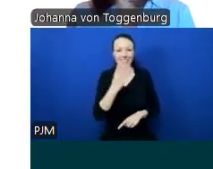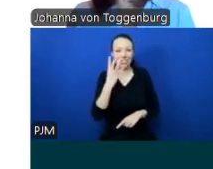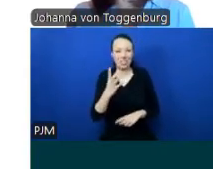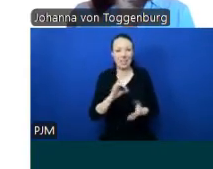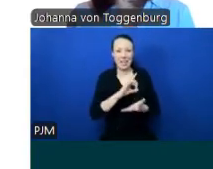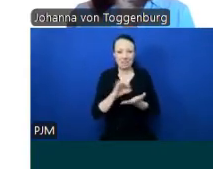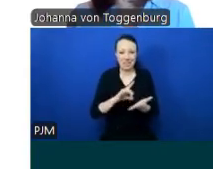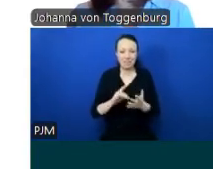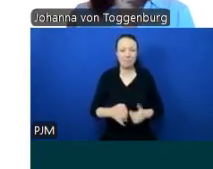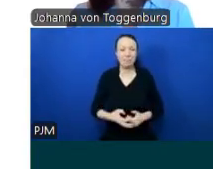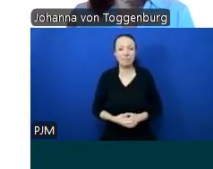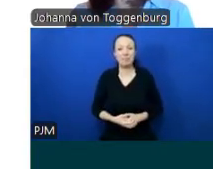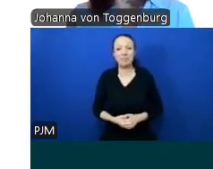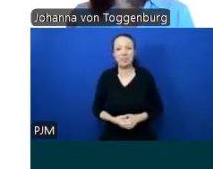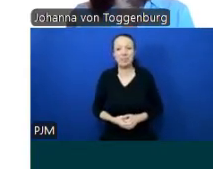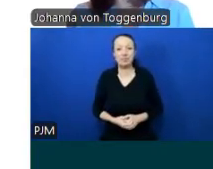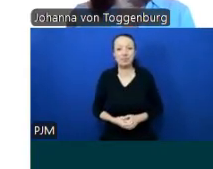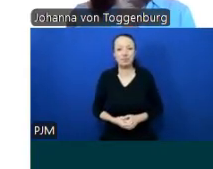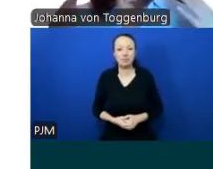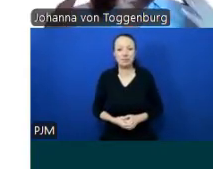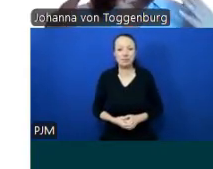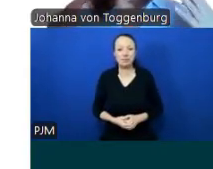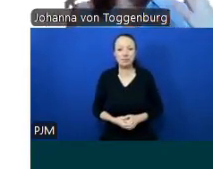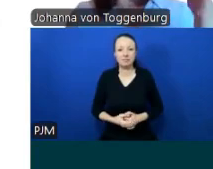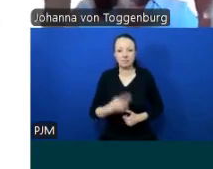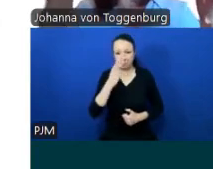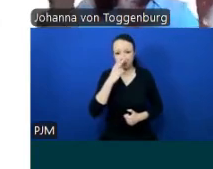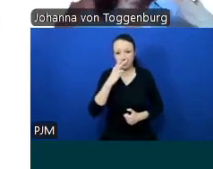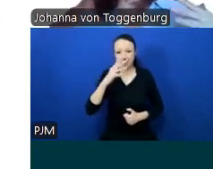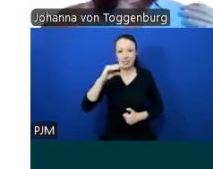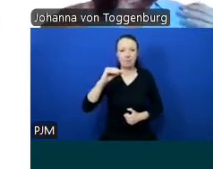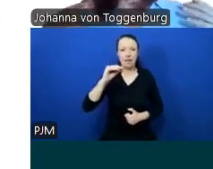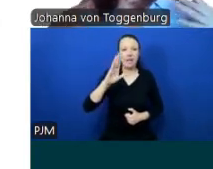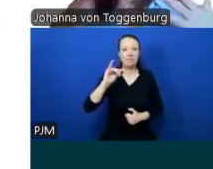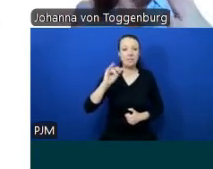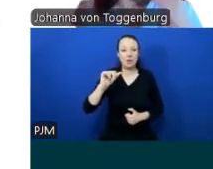in Ebikon on the top right, we looked at the main kind of street